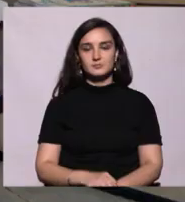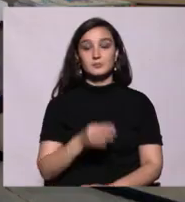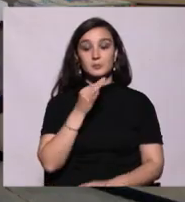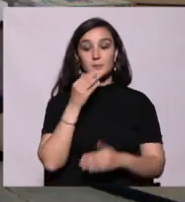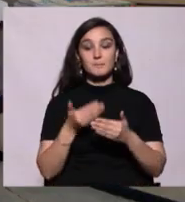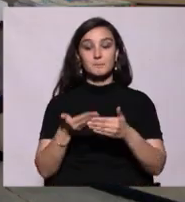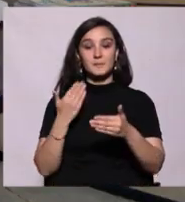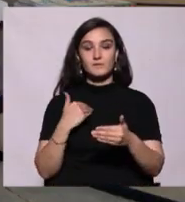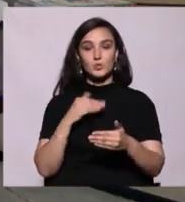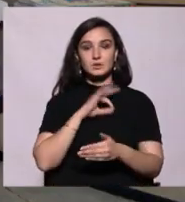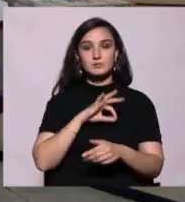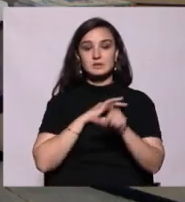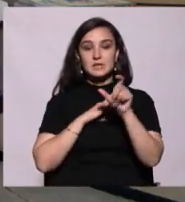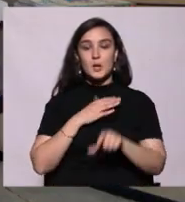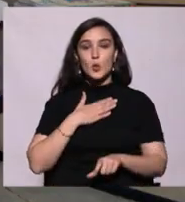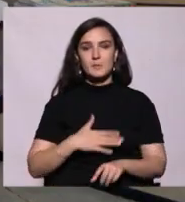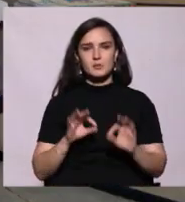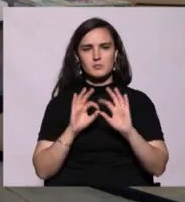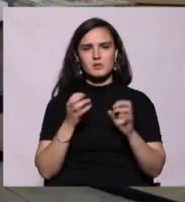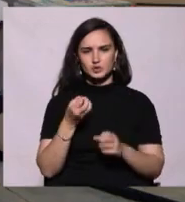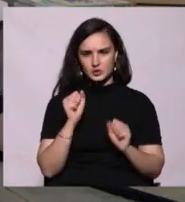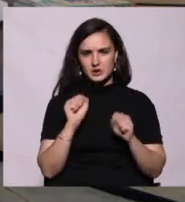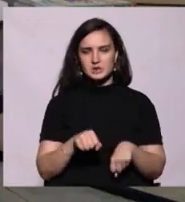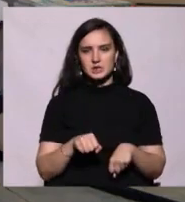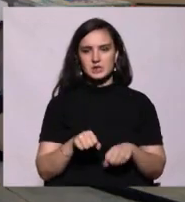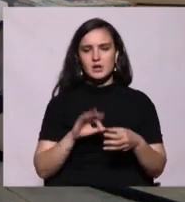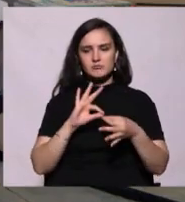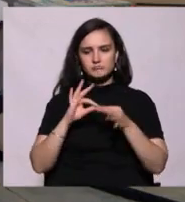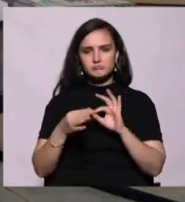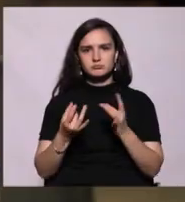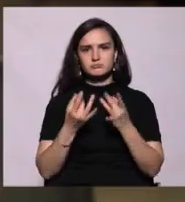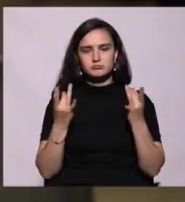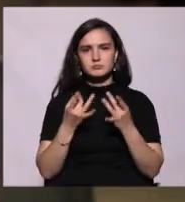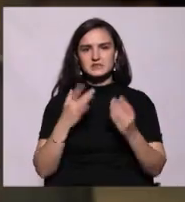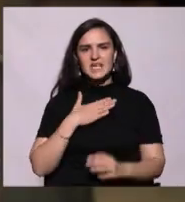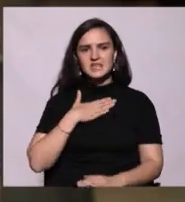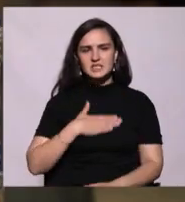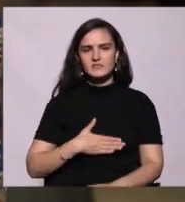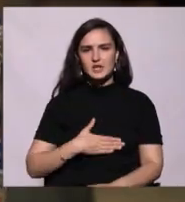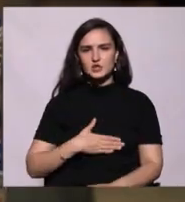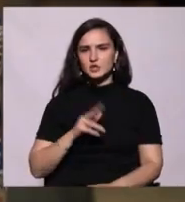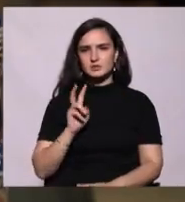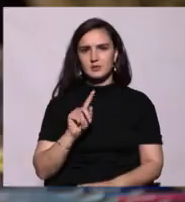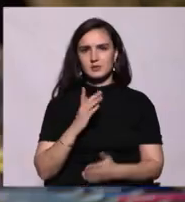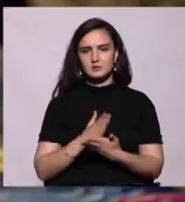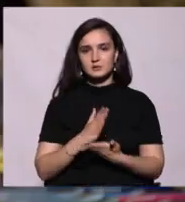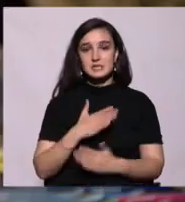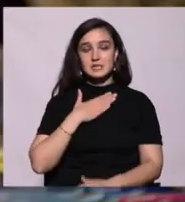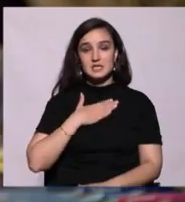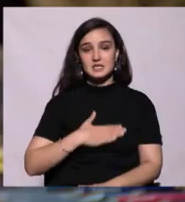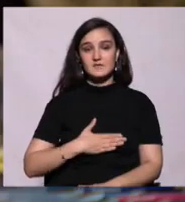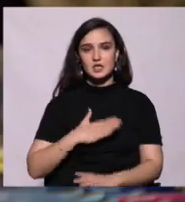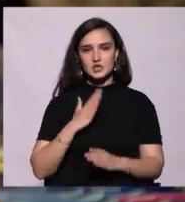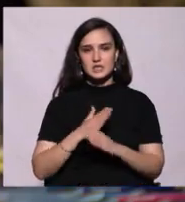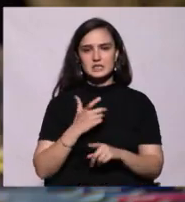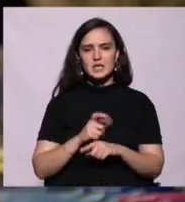before we go to customer satisfaction, can you please give us a definition of satisfaction in general? Satisfaction is